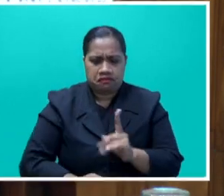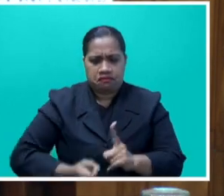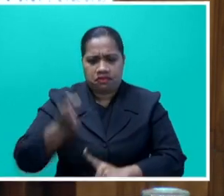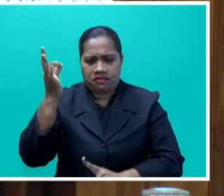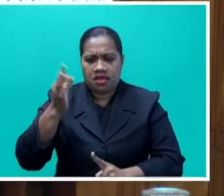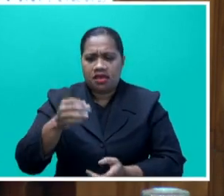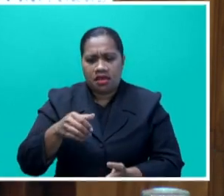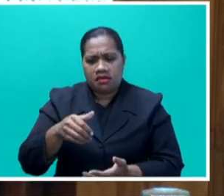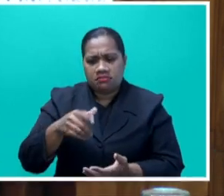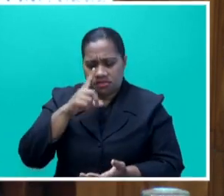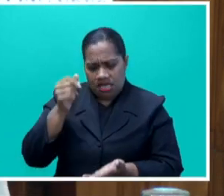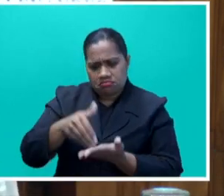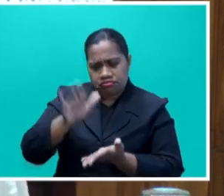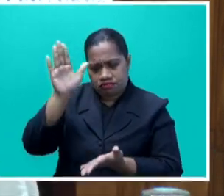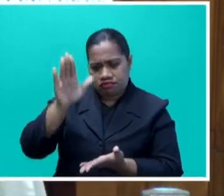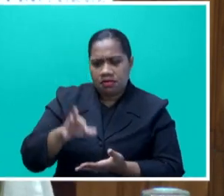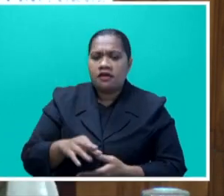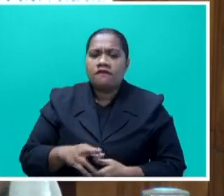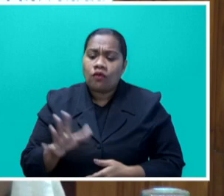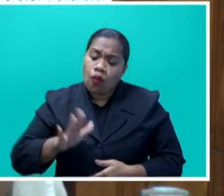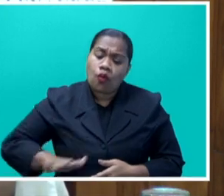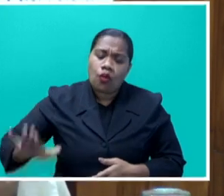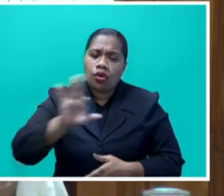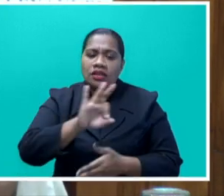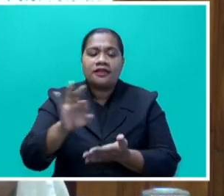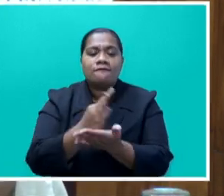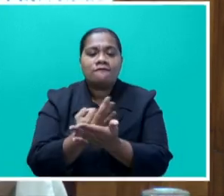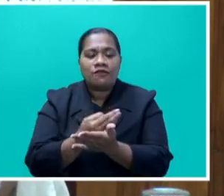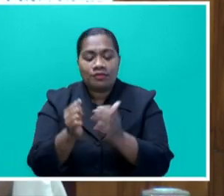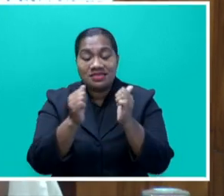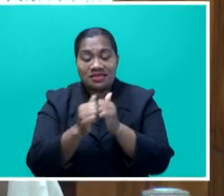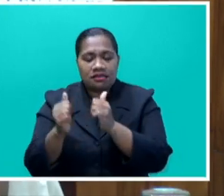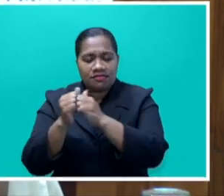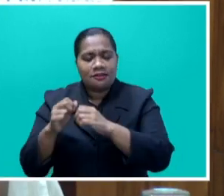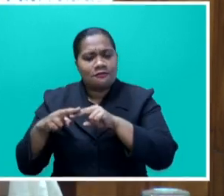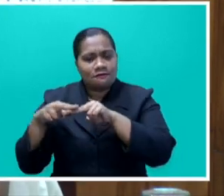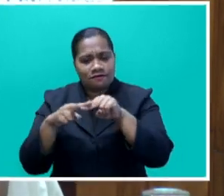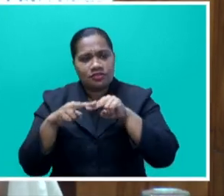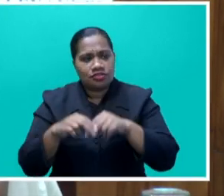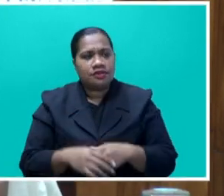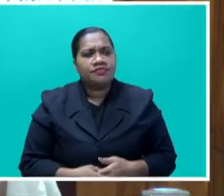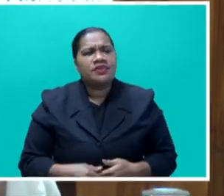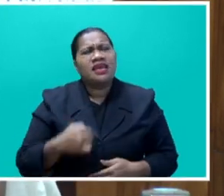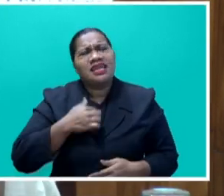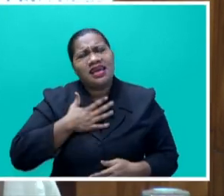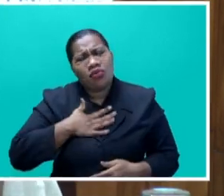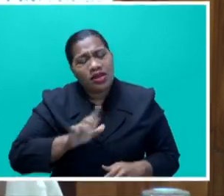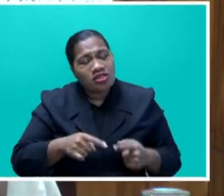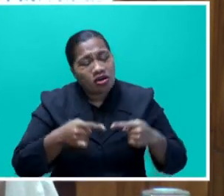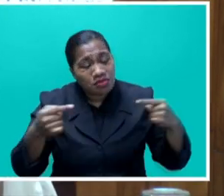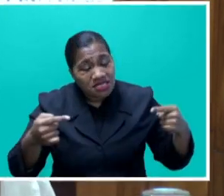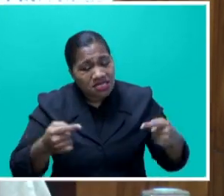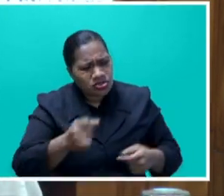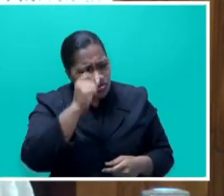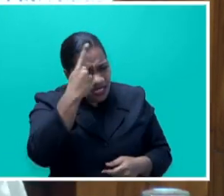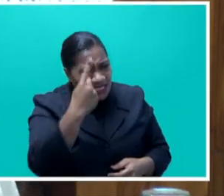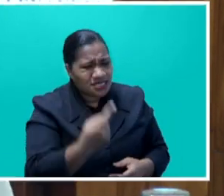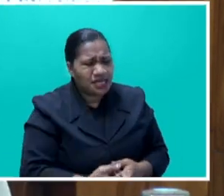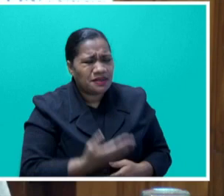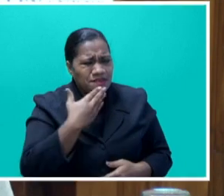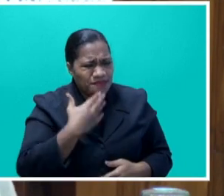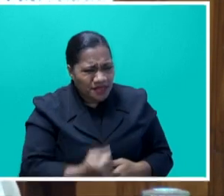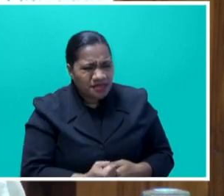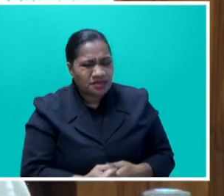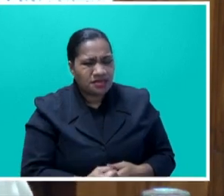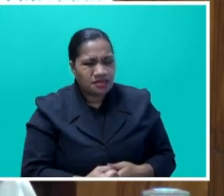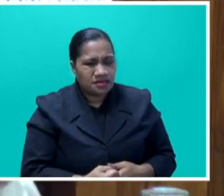for utilities in all informal settlements in Fiji. And I want the opposition to understand that they have to get rid of this perception